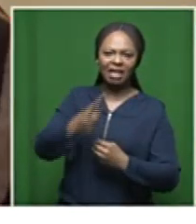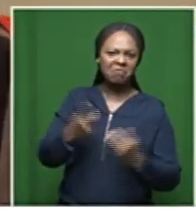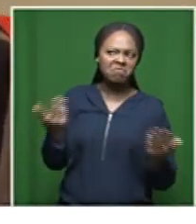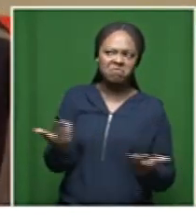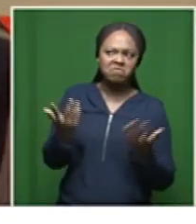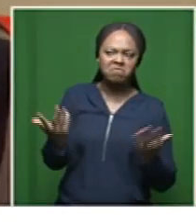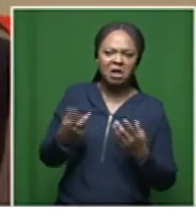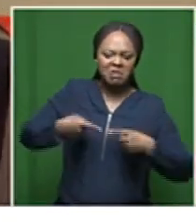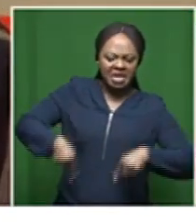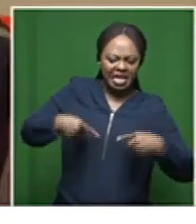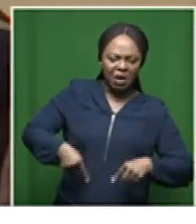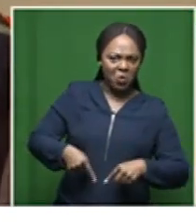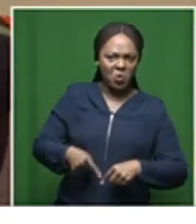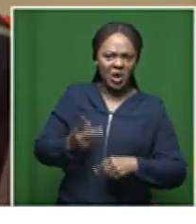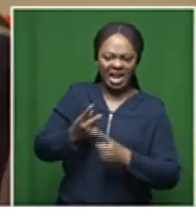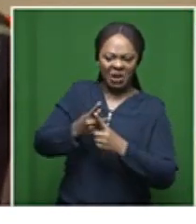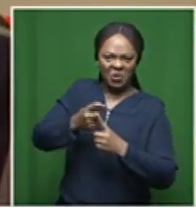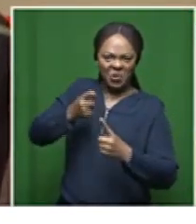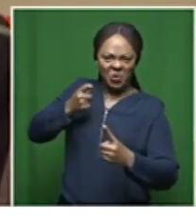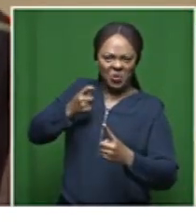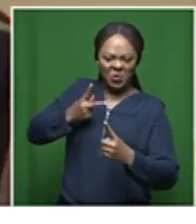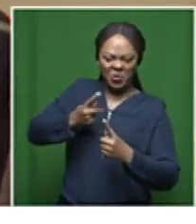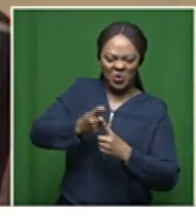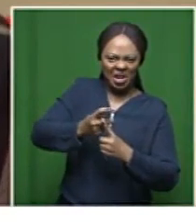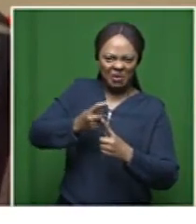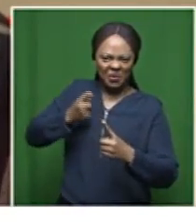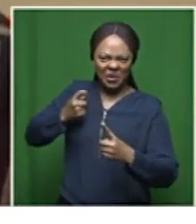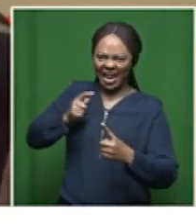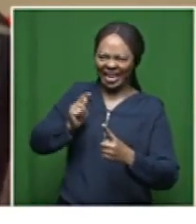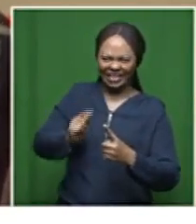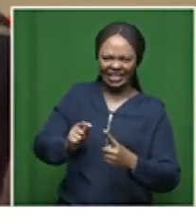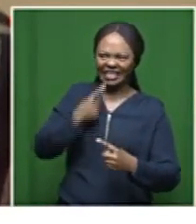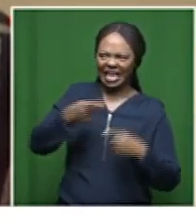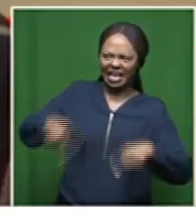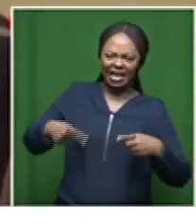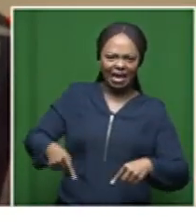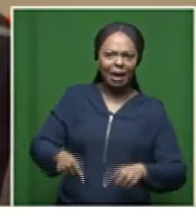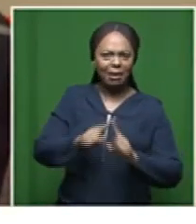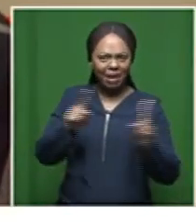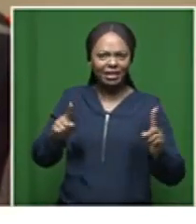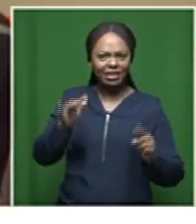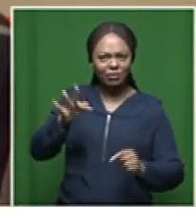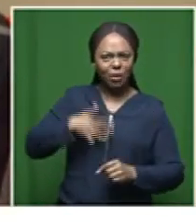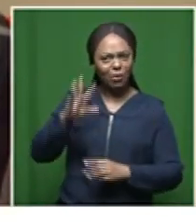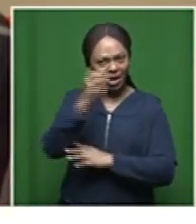they're afraid of needles. I mean, really, how can you be afraid of needles when you have to be a hero? Heroes are not afraid of anything.